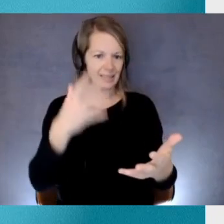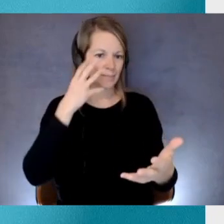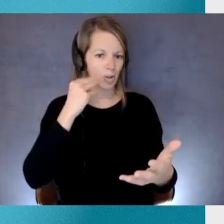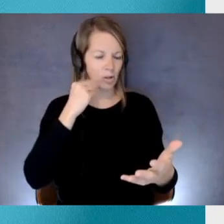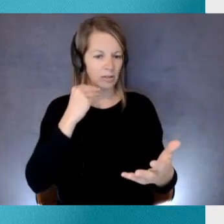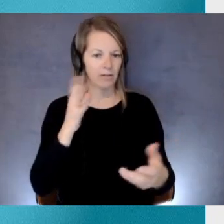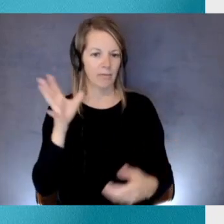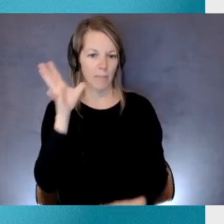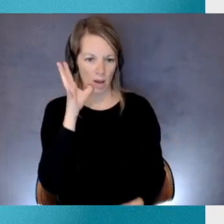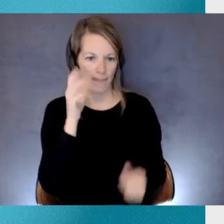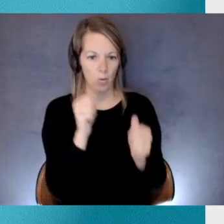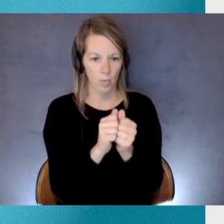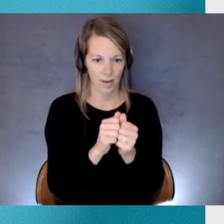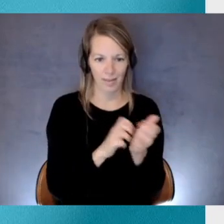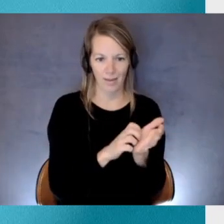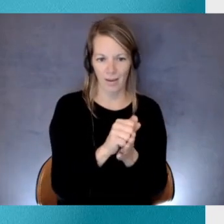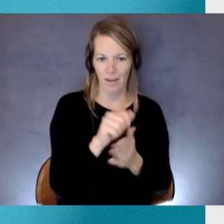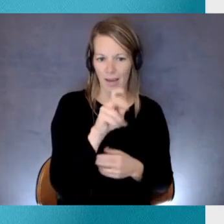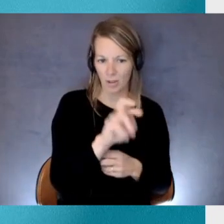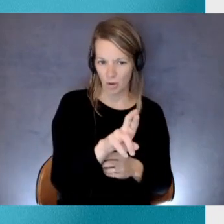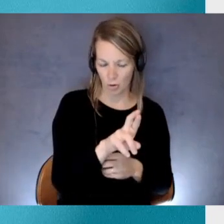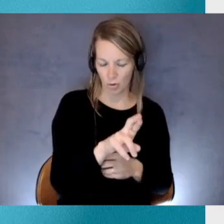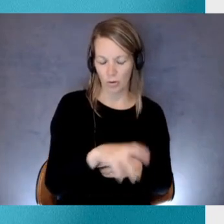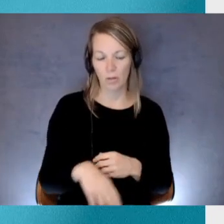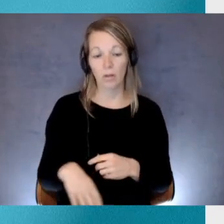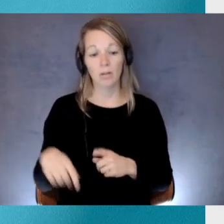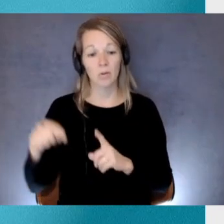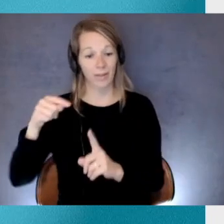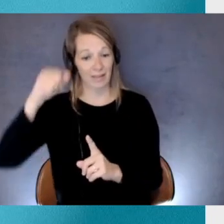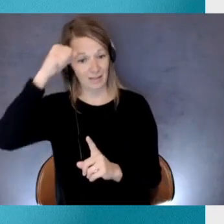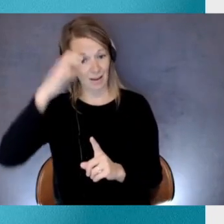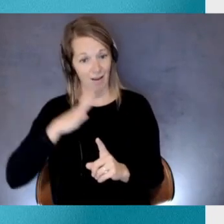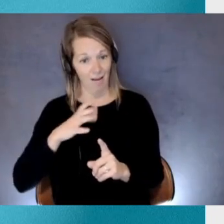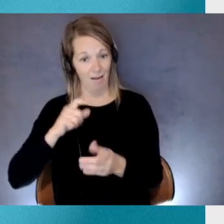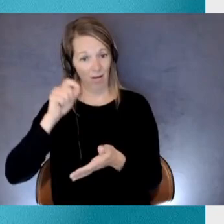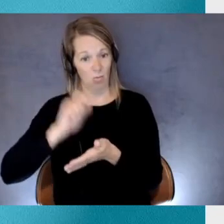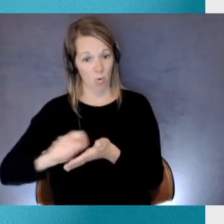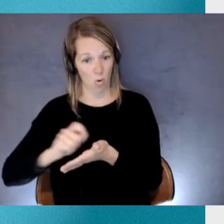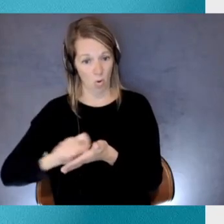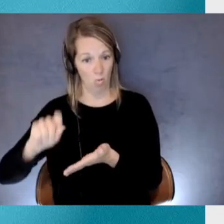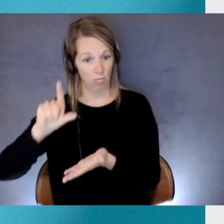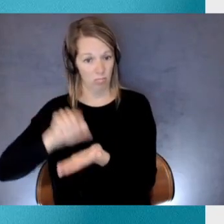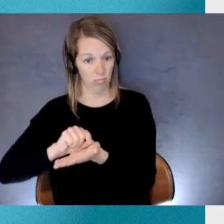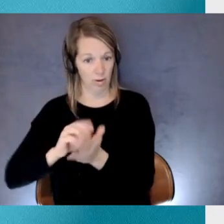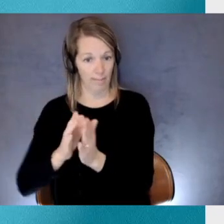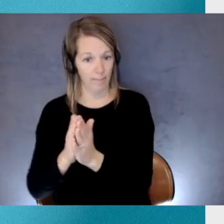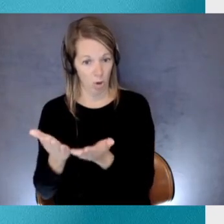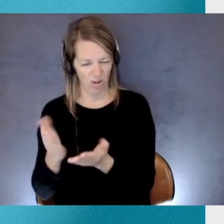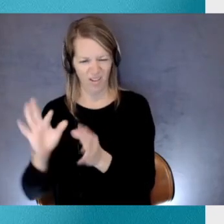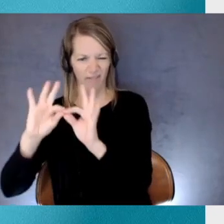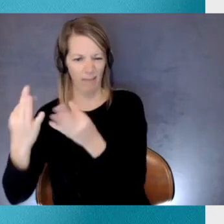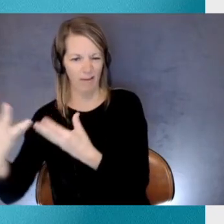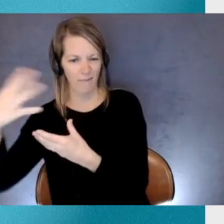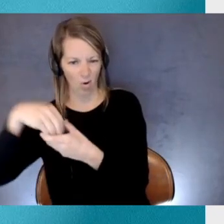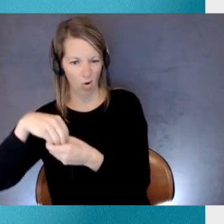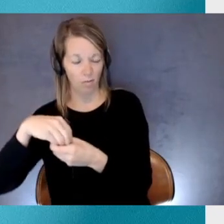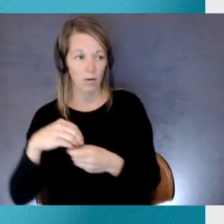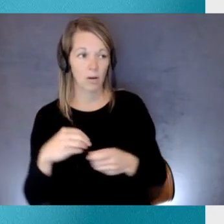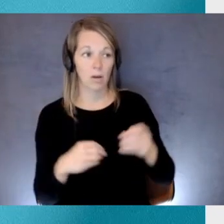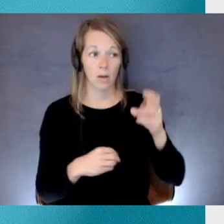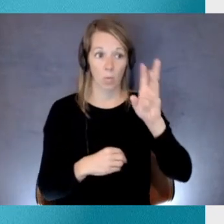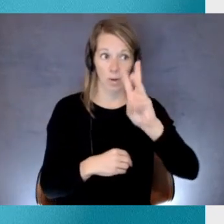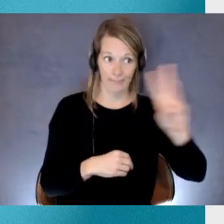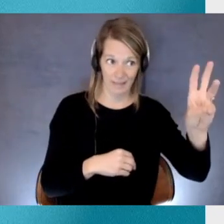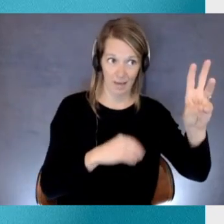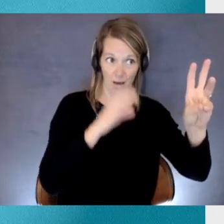with cancer. And so this prompted him to do this book with his family's involvement. Started as an online web comic that got a